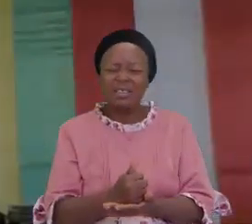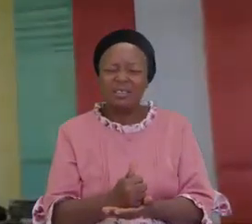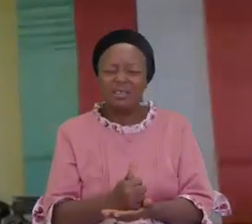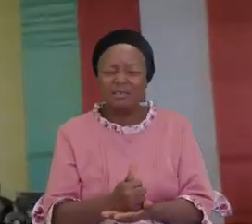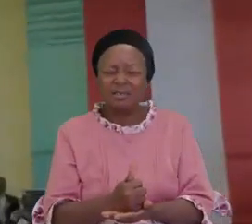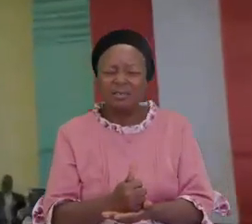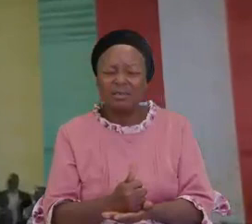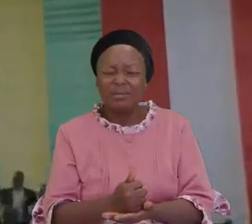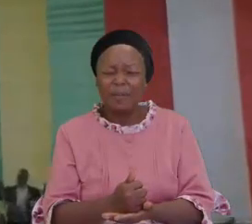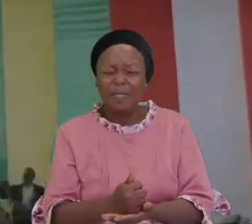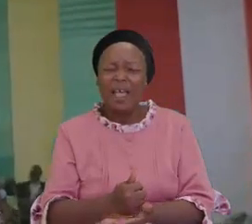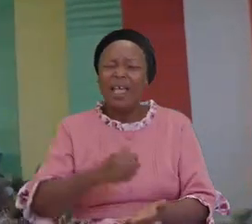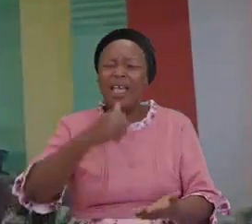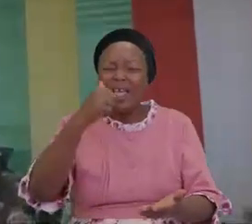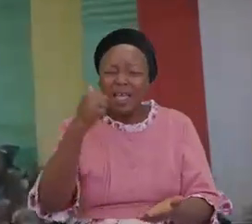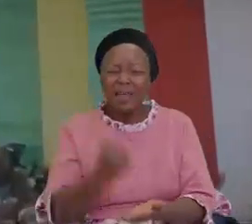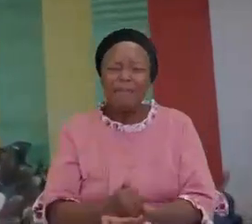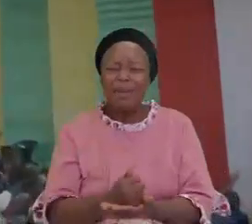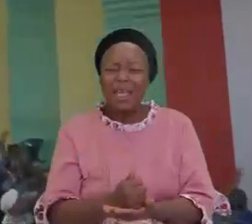Puvu, amen.